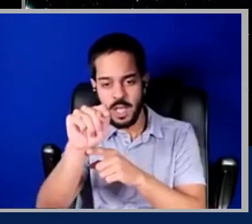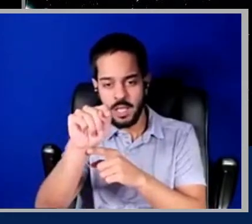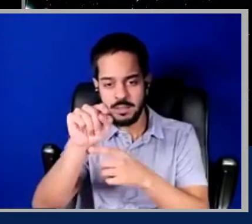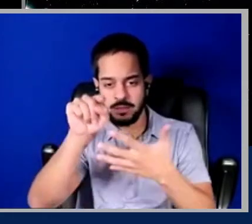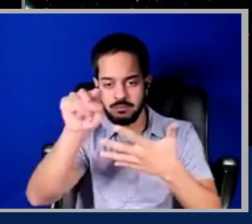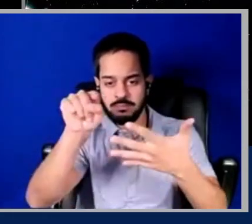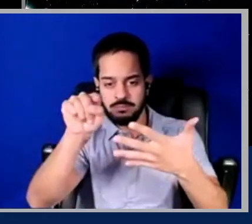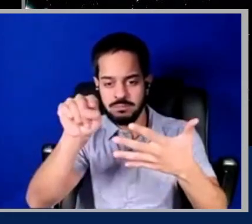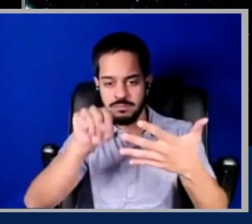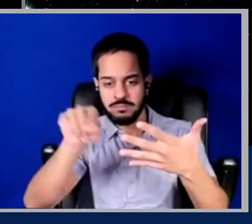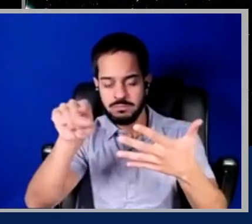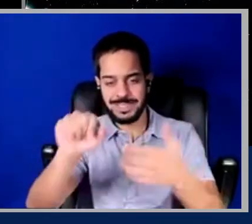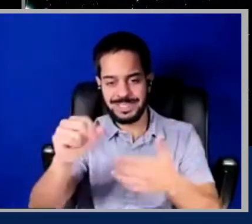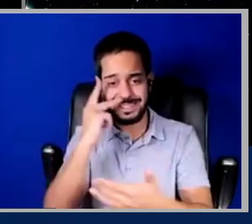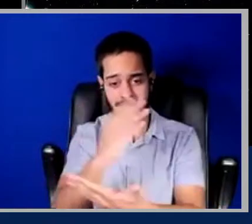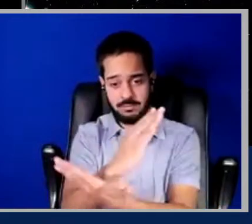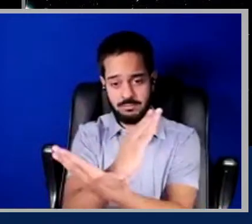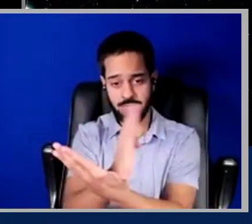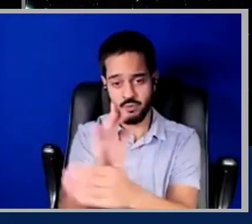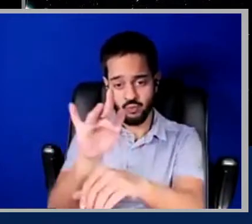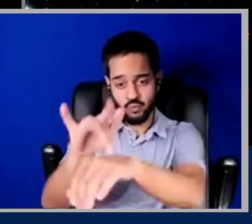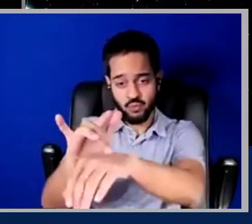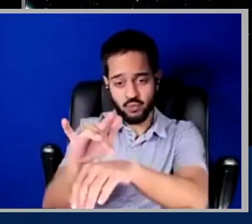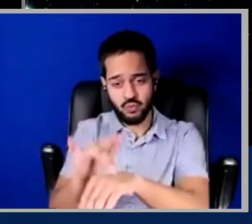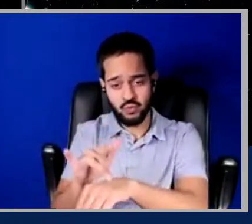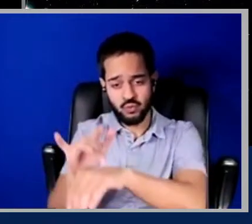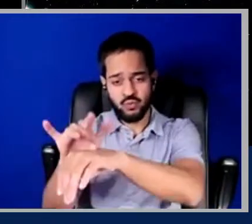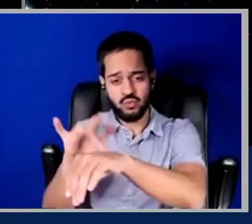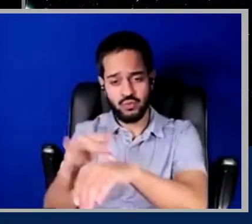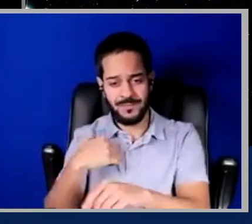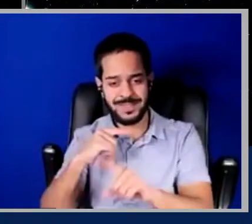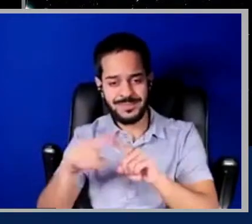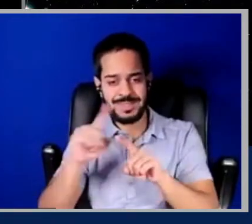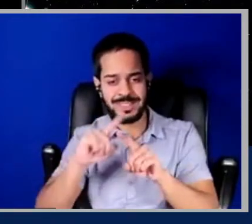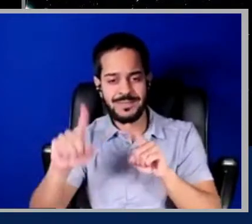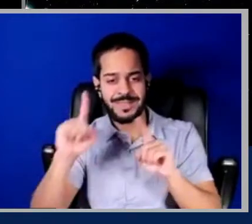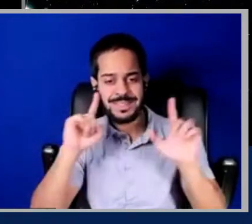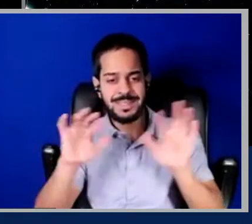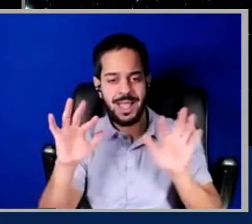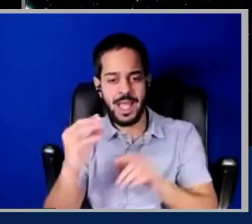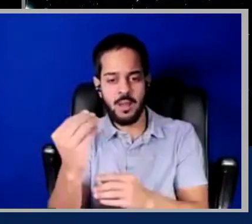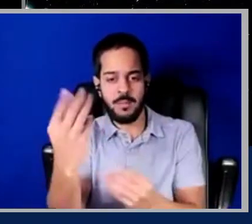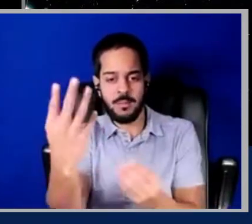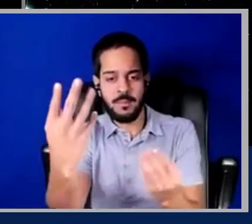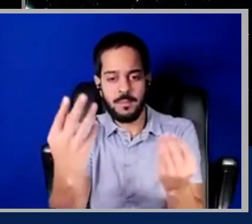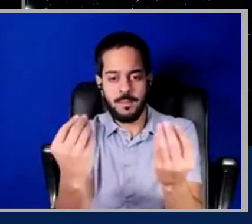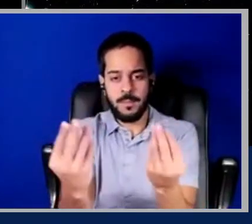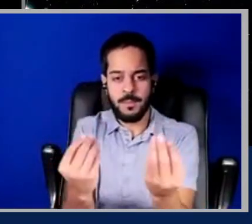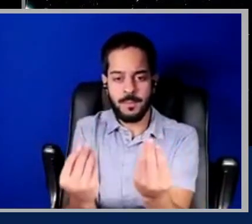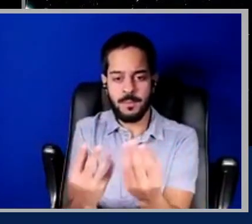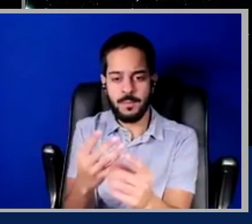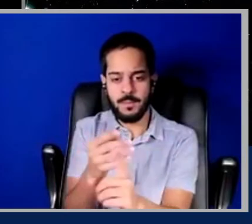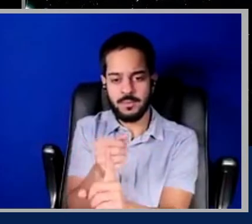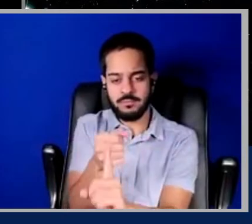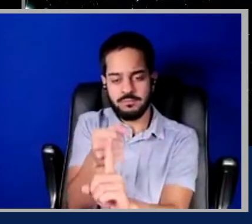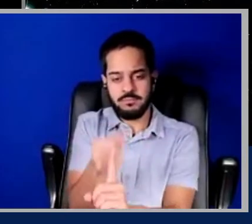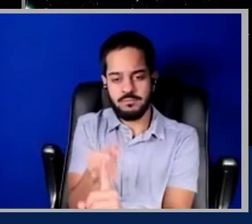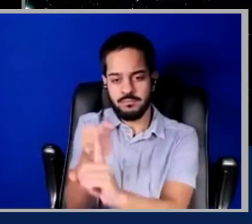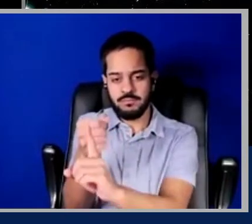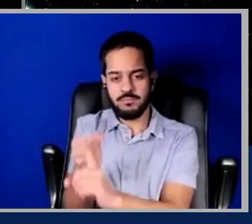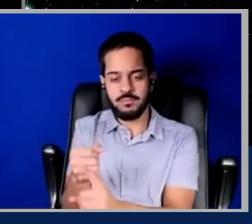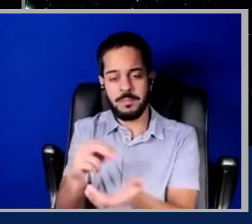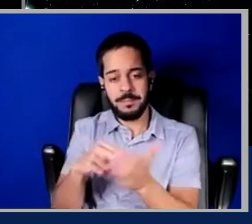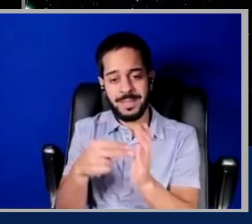dot on the side of the screen. Big deal, right? And with this, it almost enforces me to experience it over